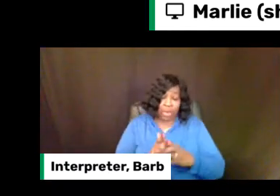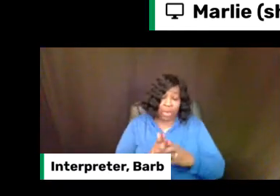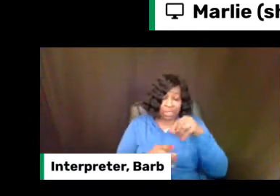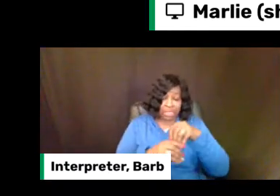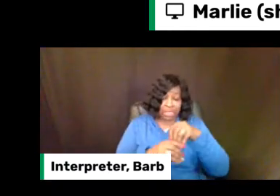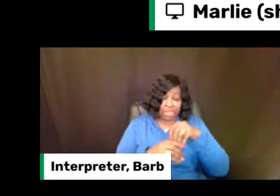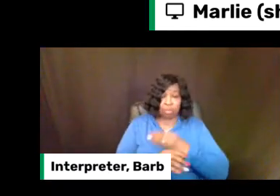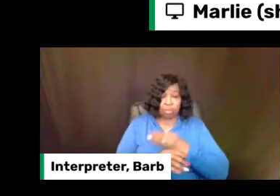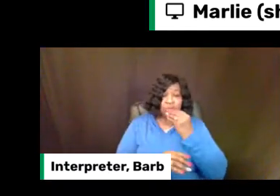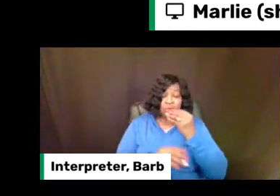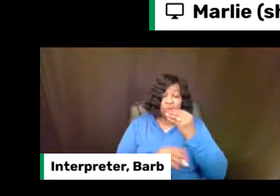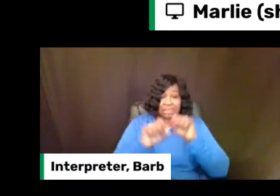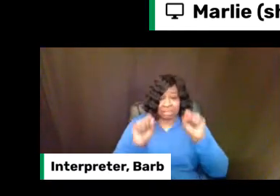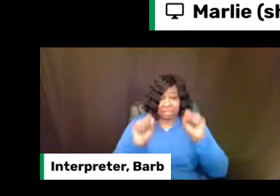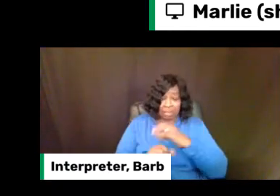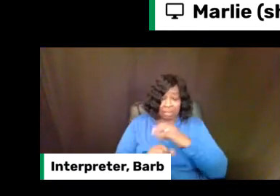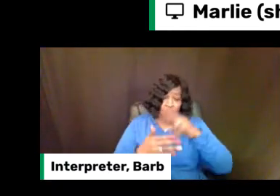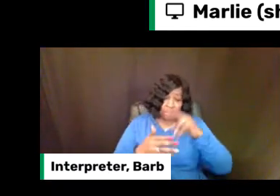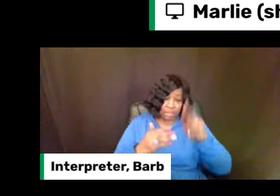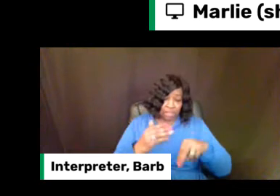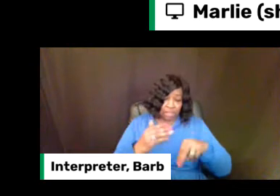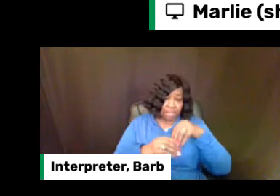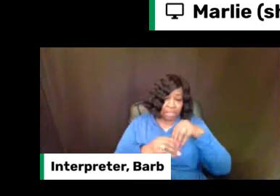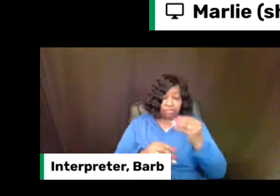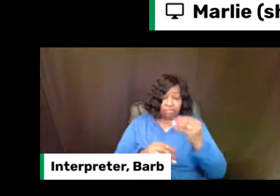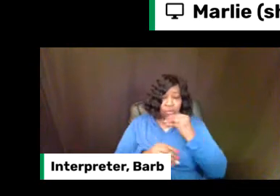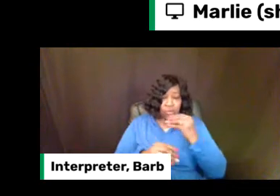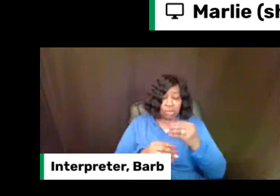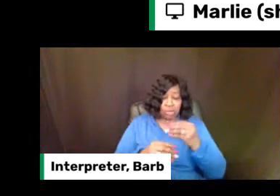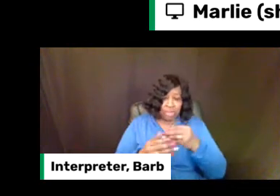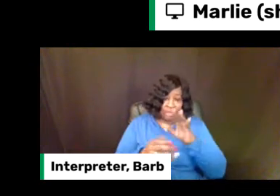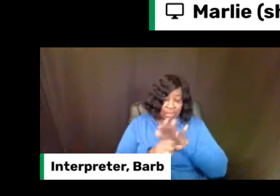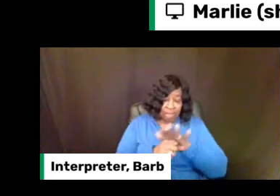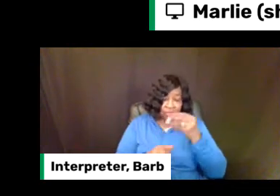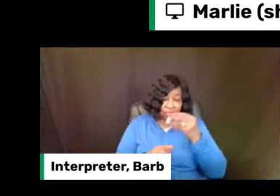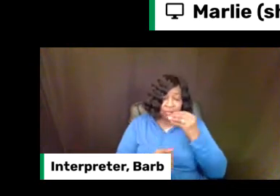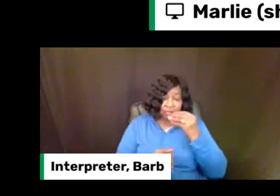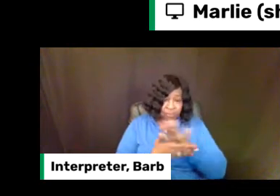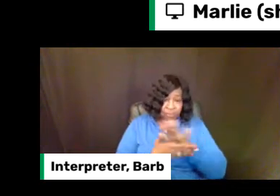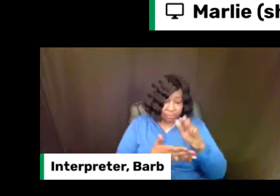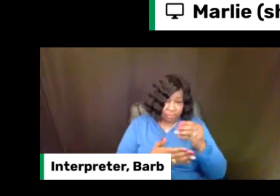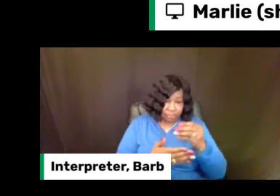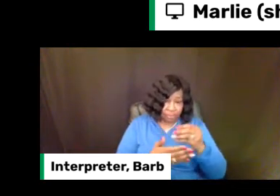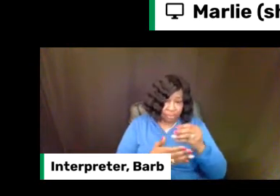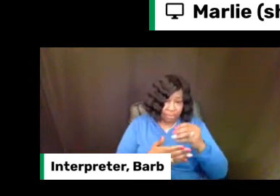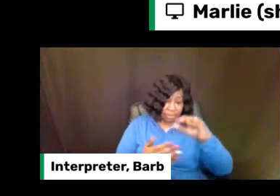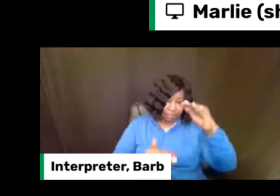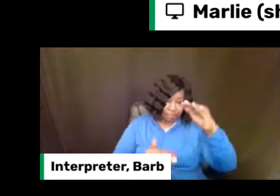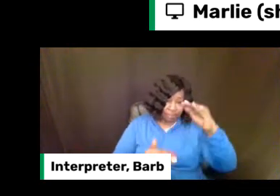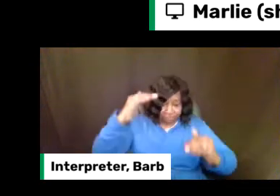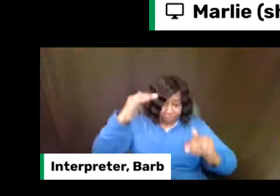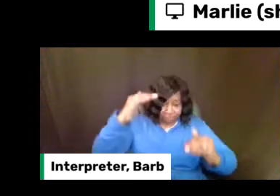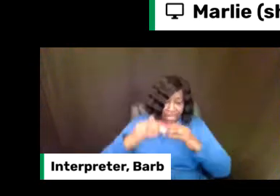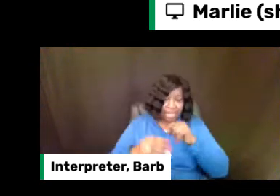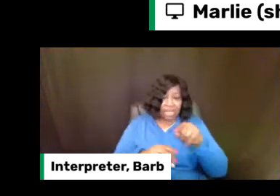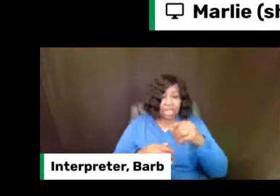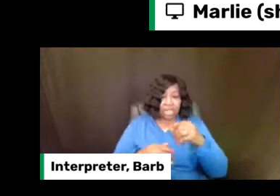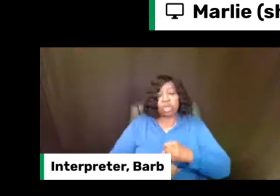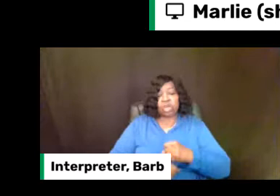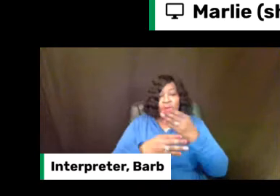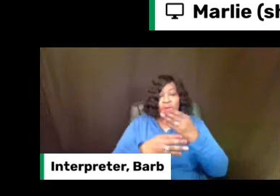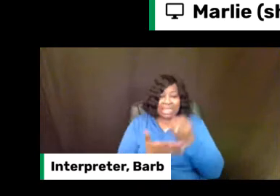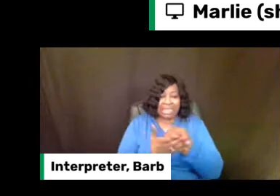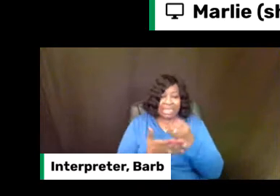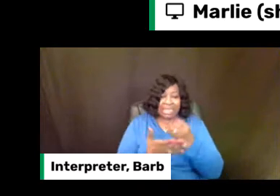has resulted in food supply chain disruptions that in turn increased food insecurity and caused economic harm to some of our